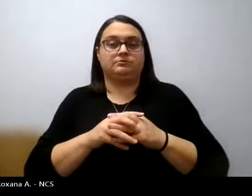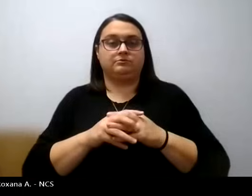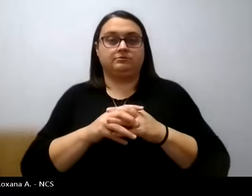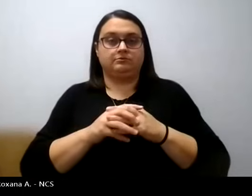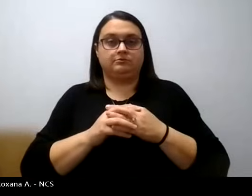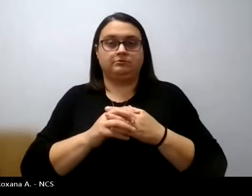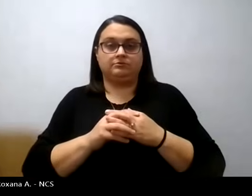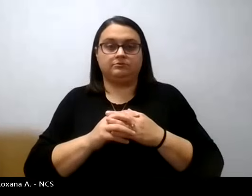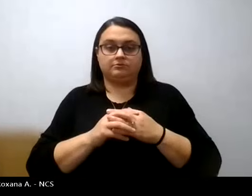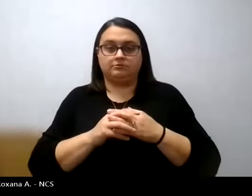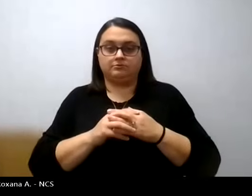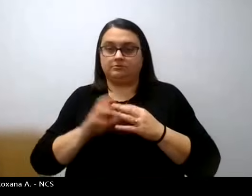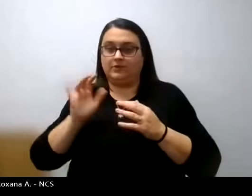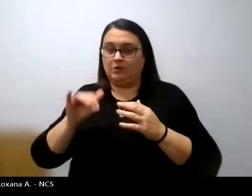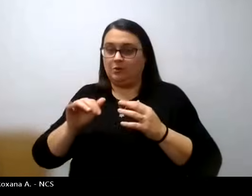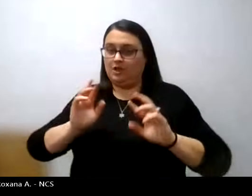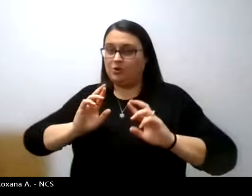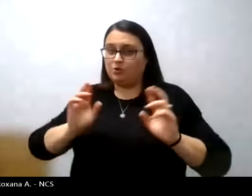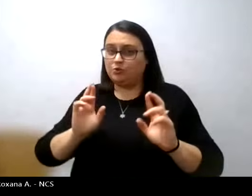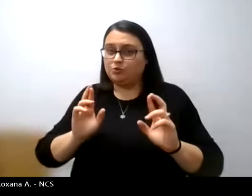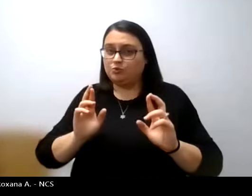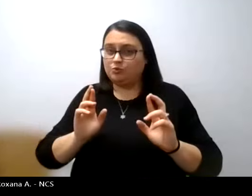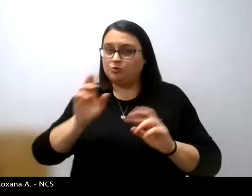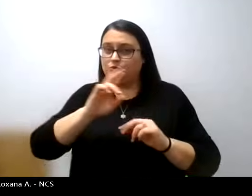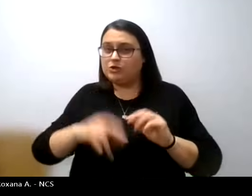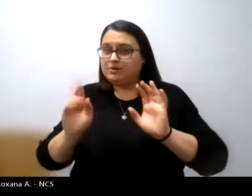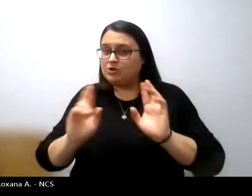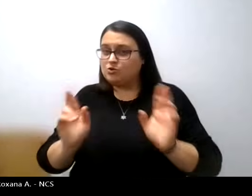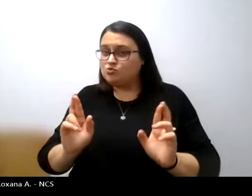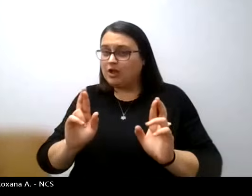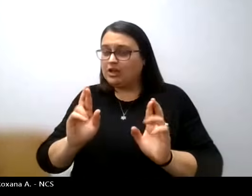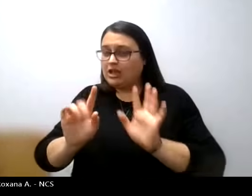Sorry, was that the Richmond Ready alert system?